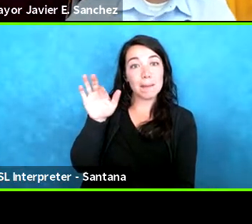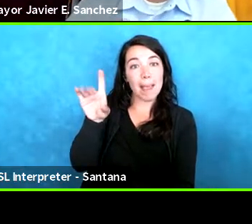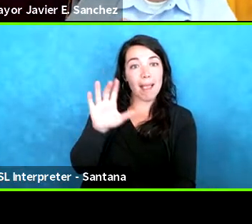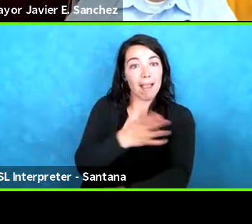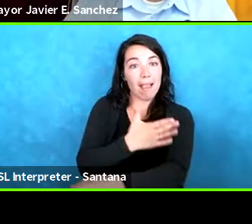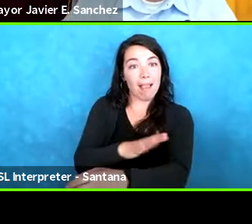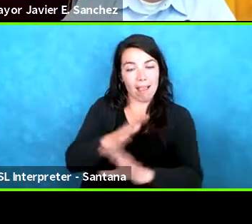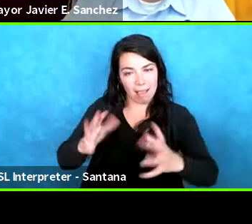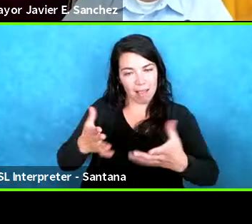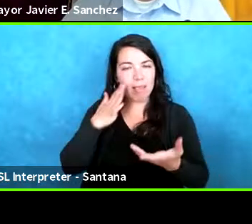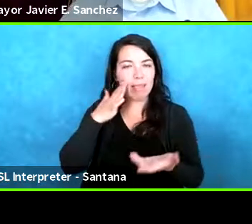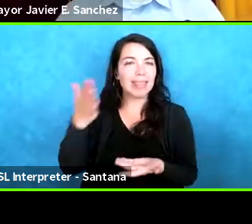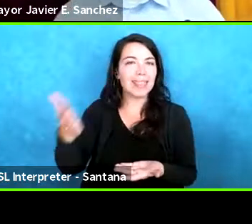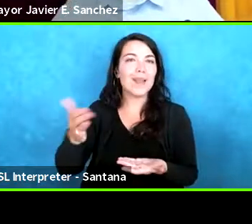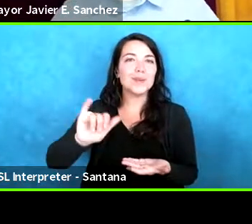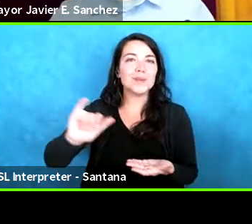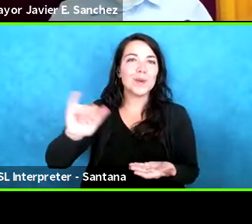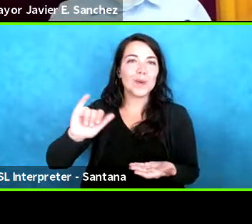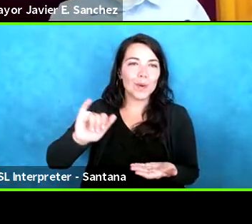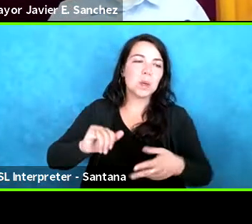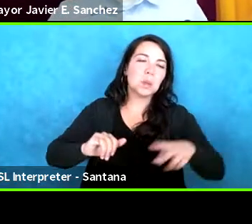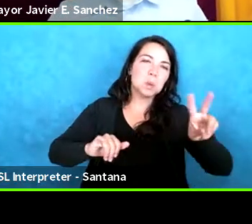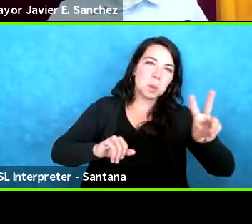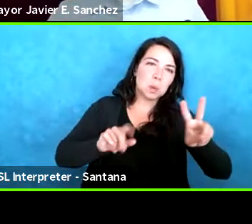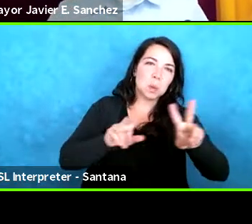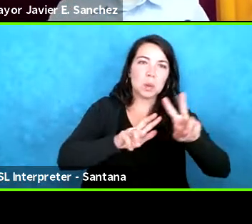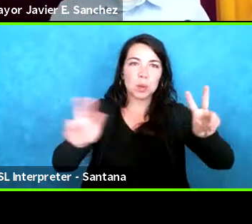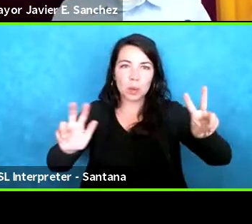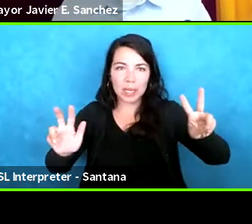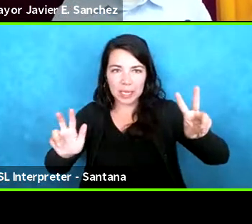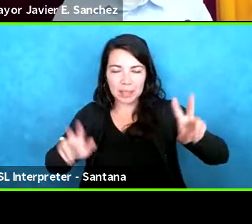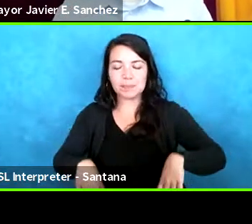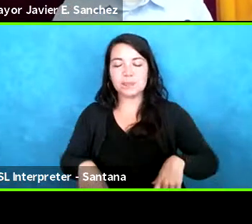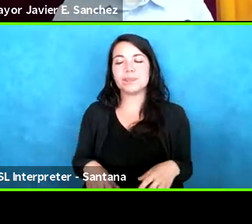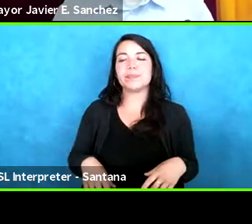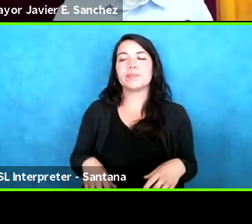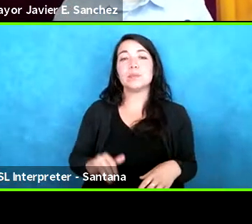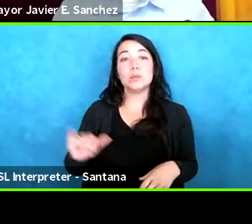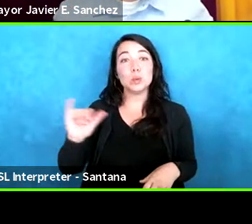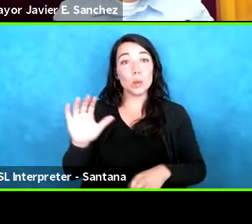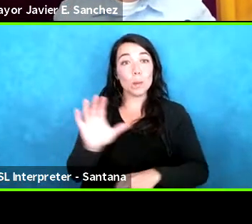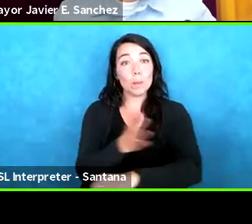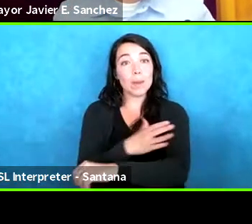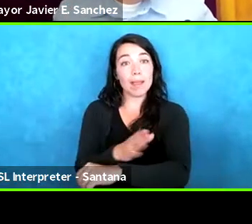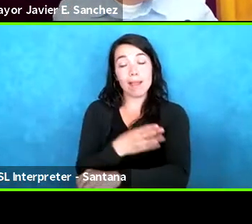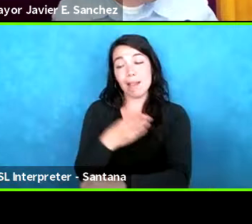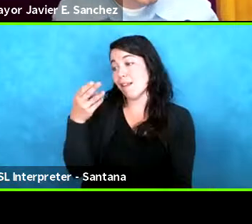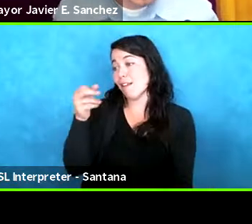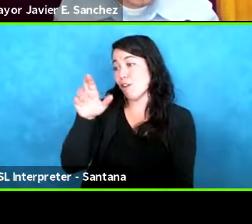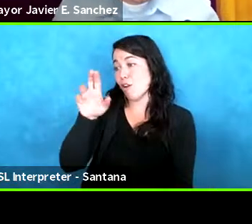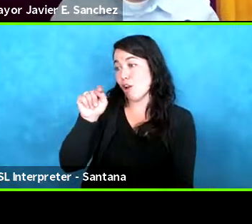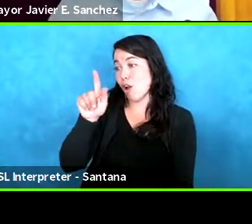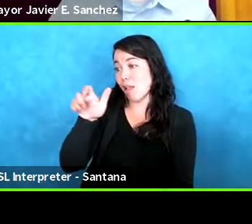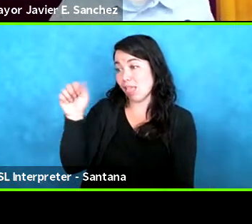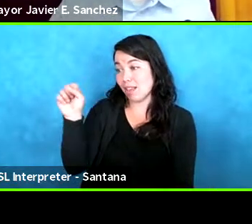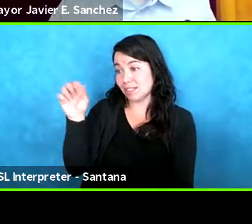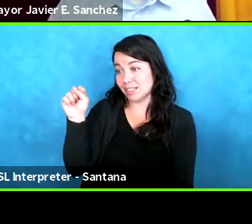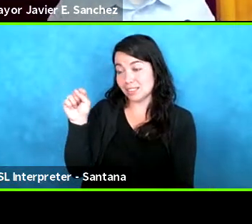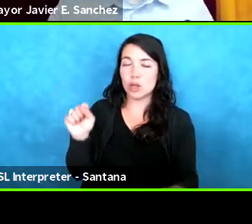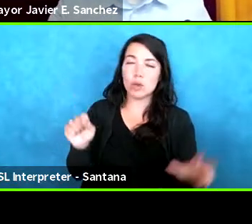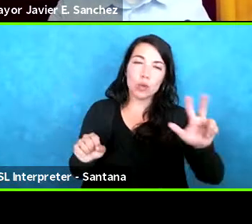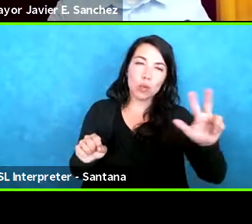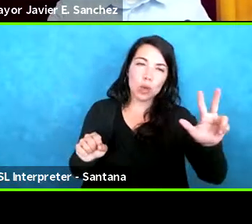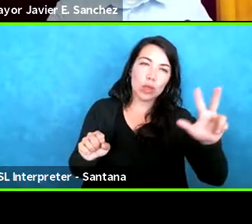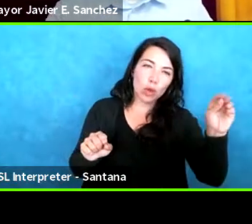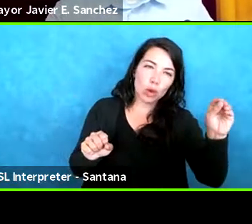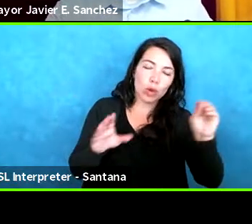They will be conducting music from 2 to 3 p.m. Heartless, also thank you to them. We'll be performing from 3:30 to 4:30.